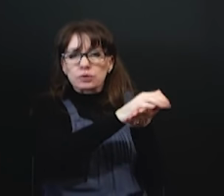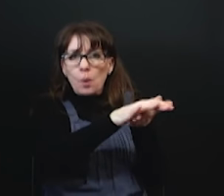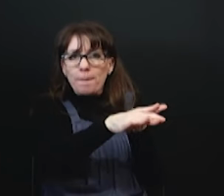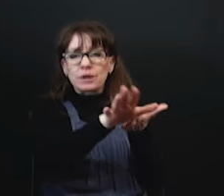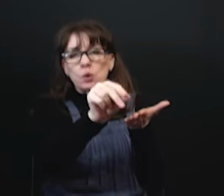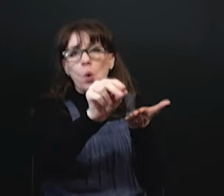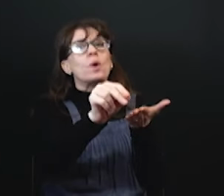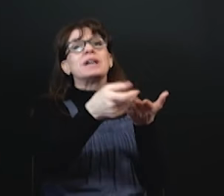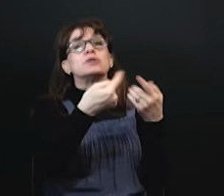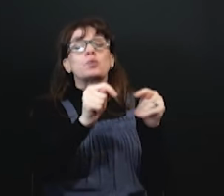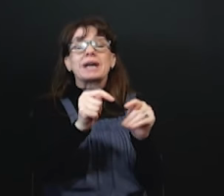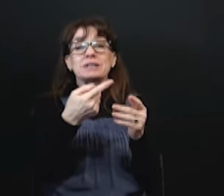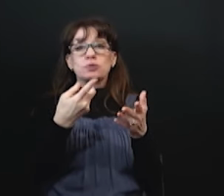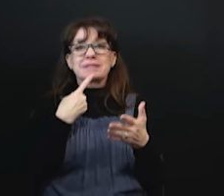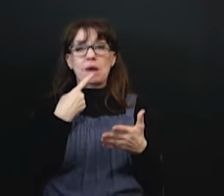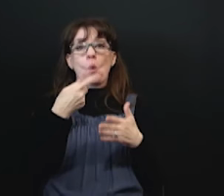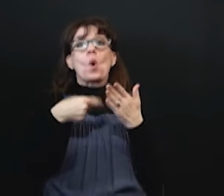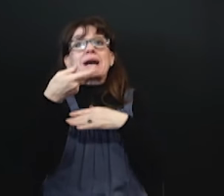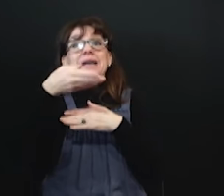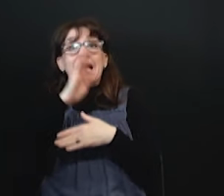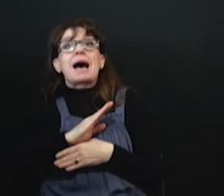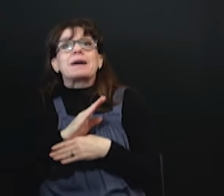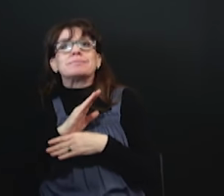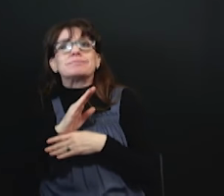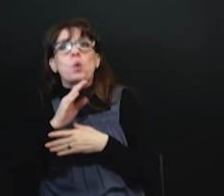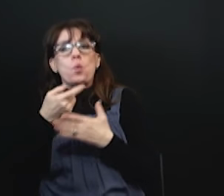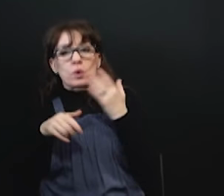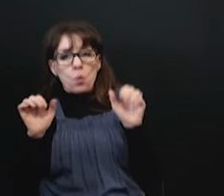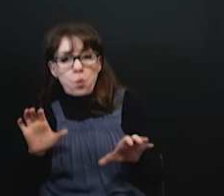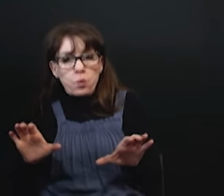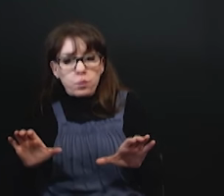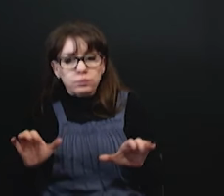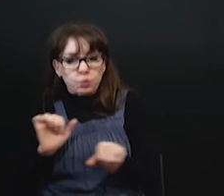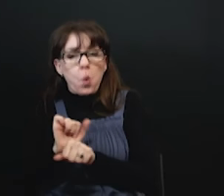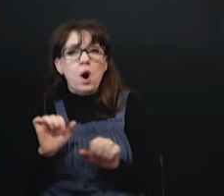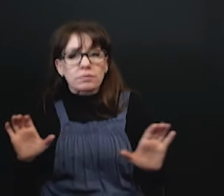he's trying to tell us what kind of a God would work this way.